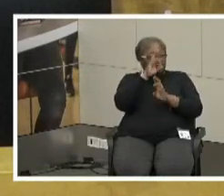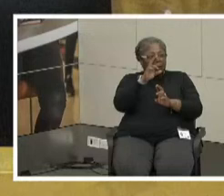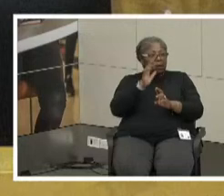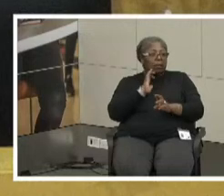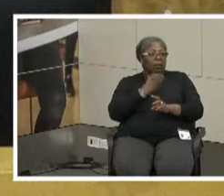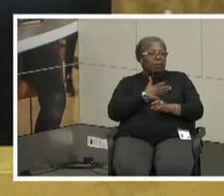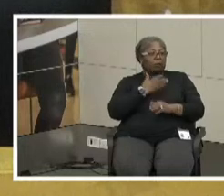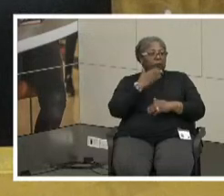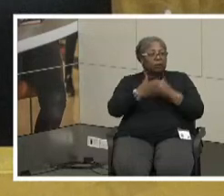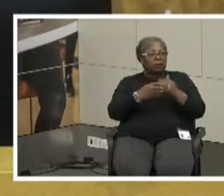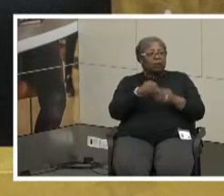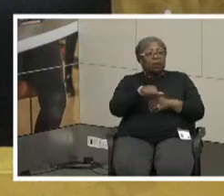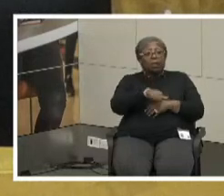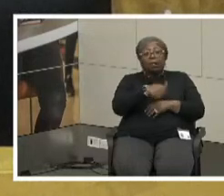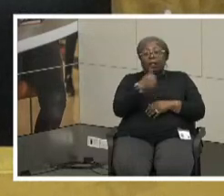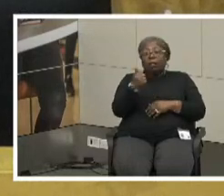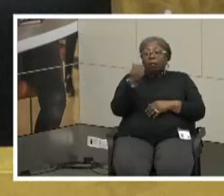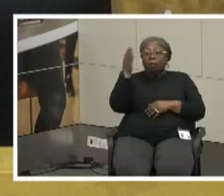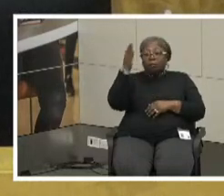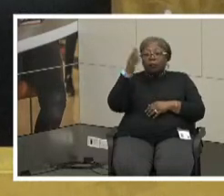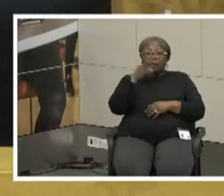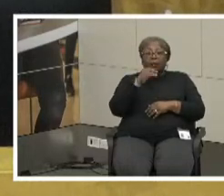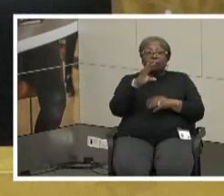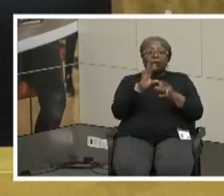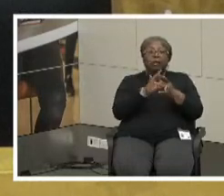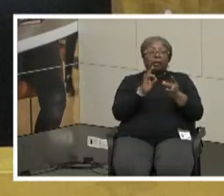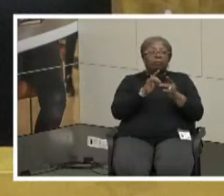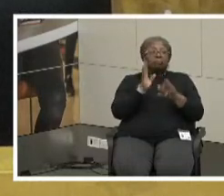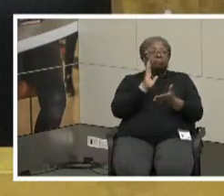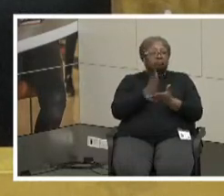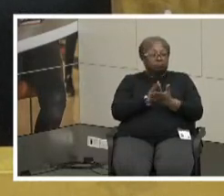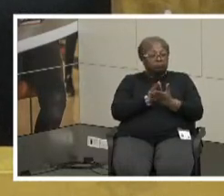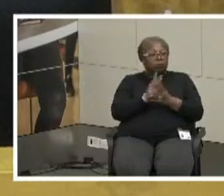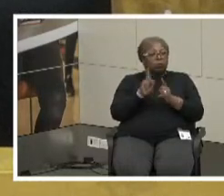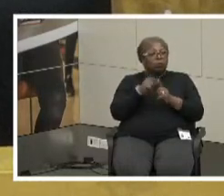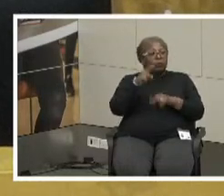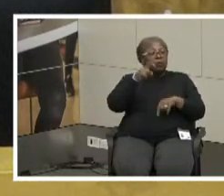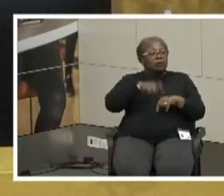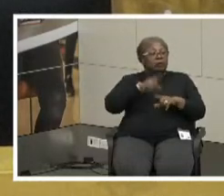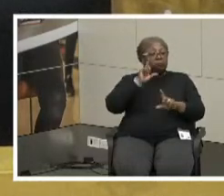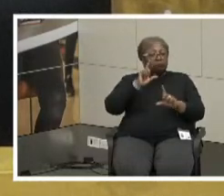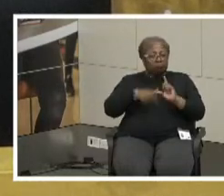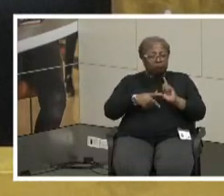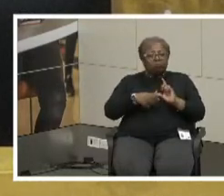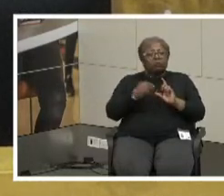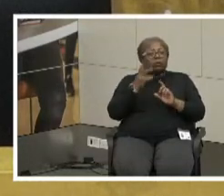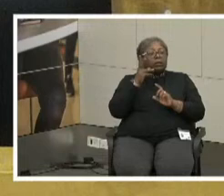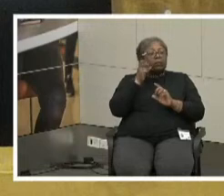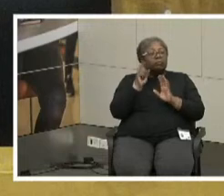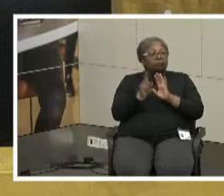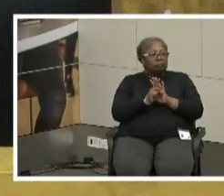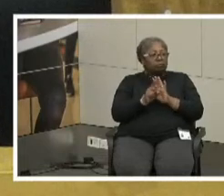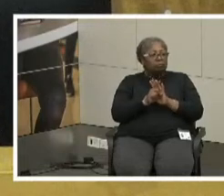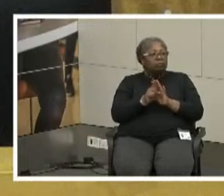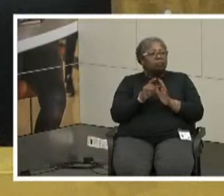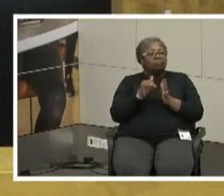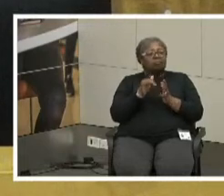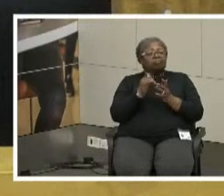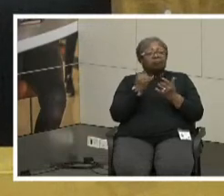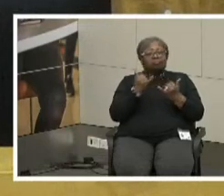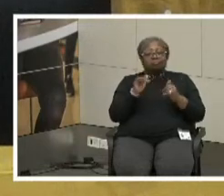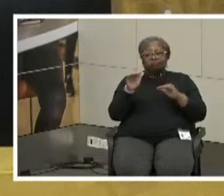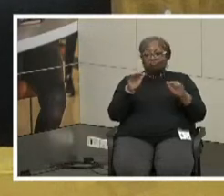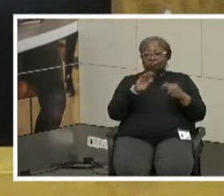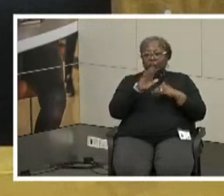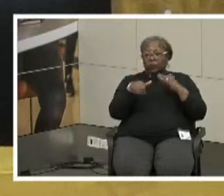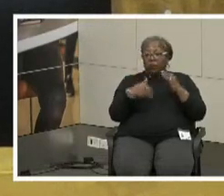procedures and the other speakers and end your comments promptly when your time has expired and the timer Rings um this is a reminder to all